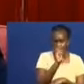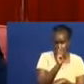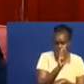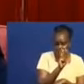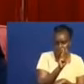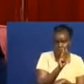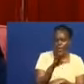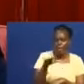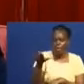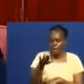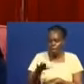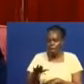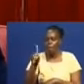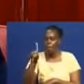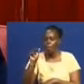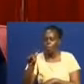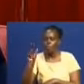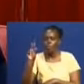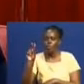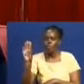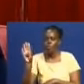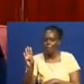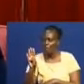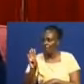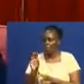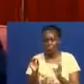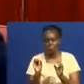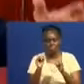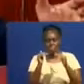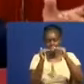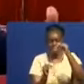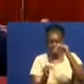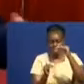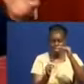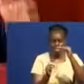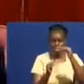billion when one area has got only 1.2 billion. And when you are giving